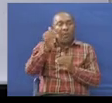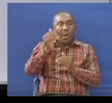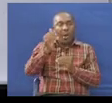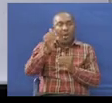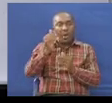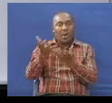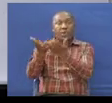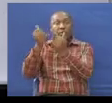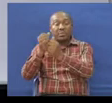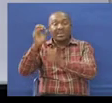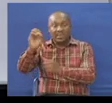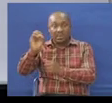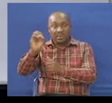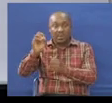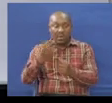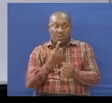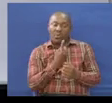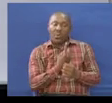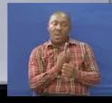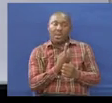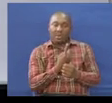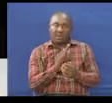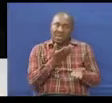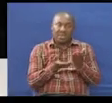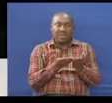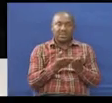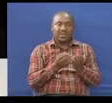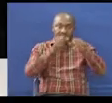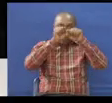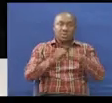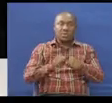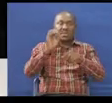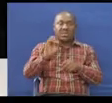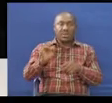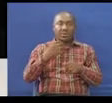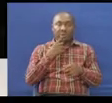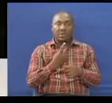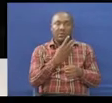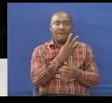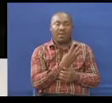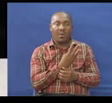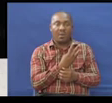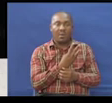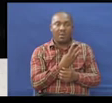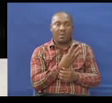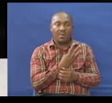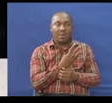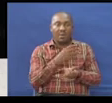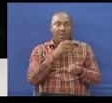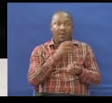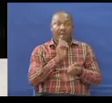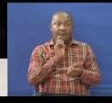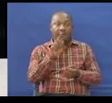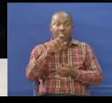0, one of the number should be, at least one of the numbers should be 0. We said that for the product